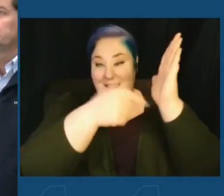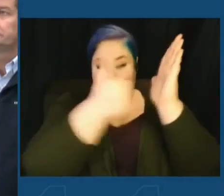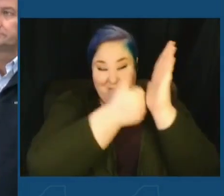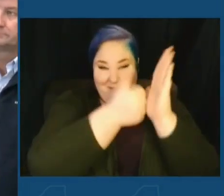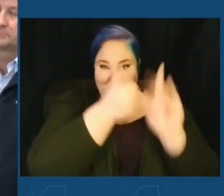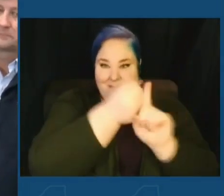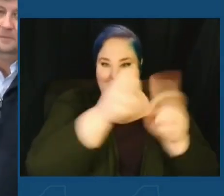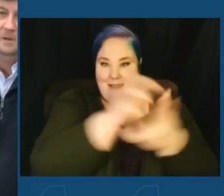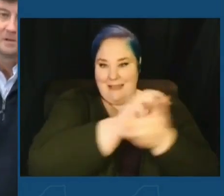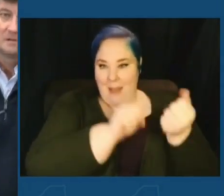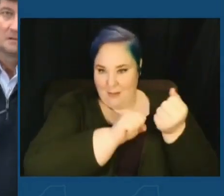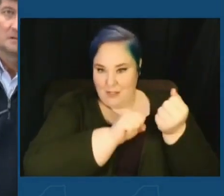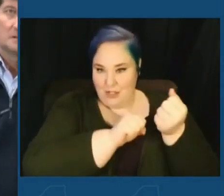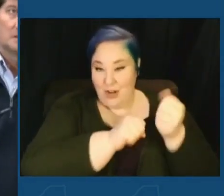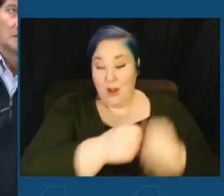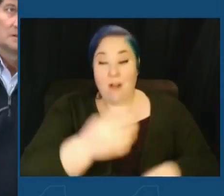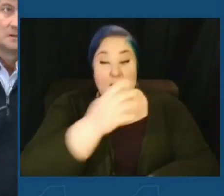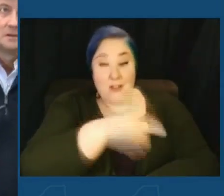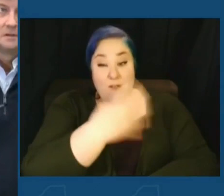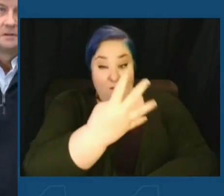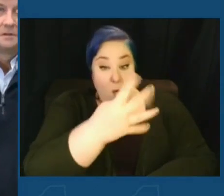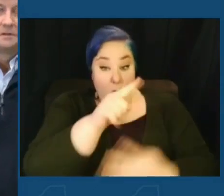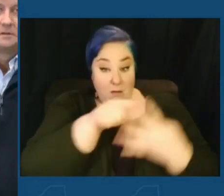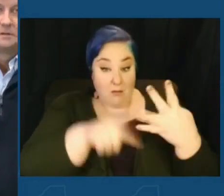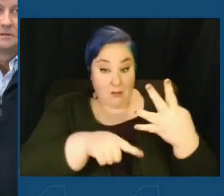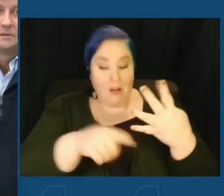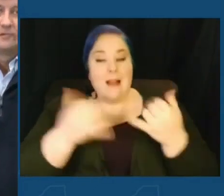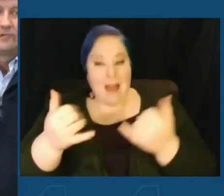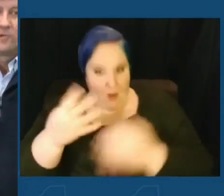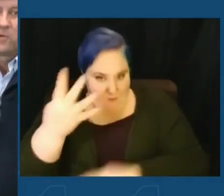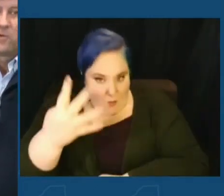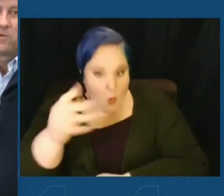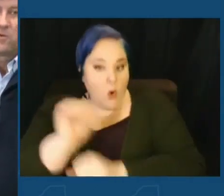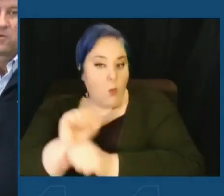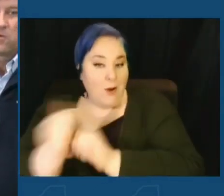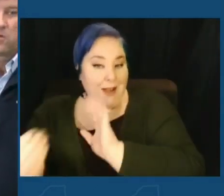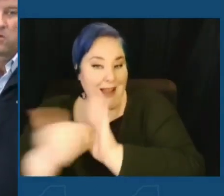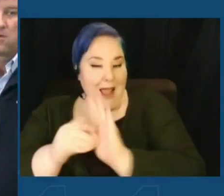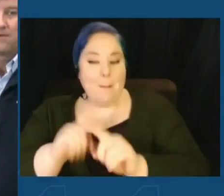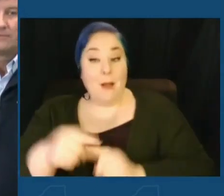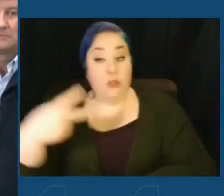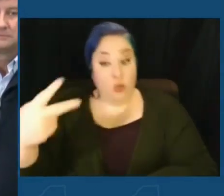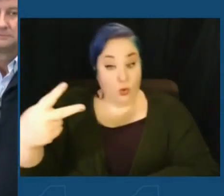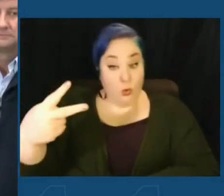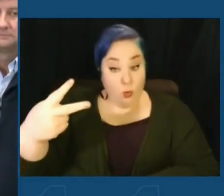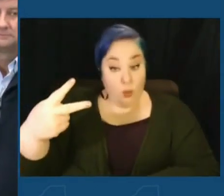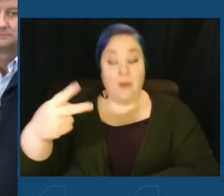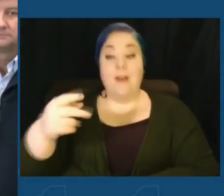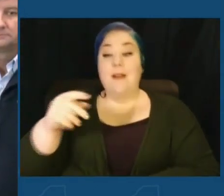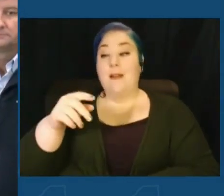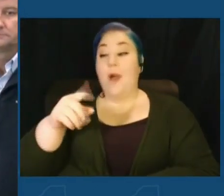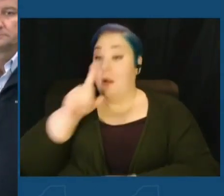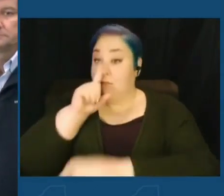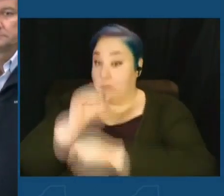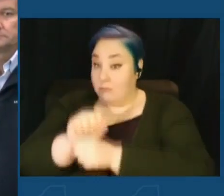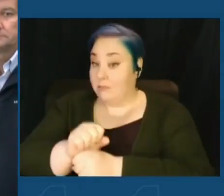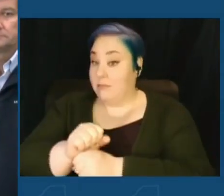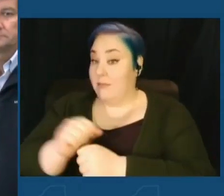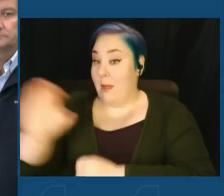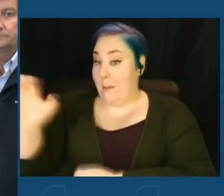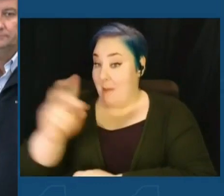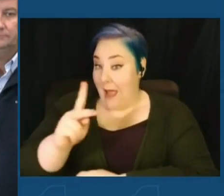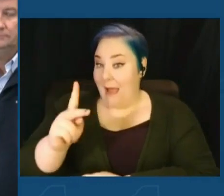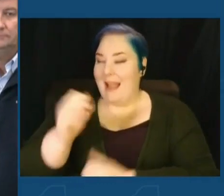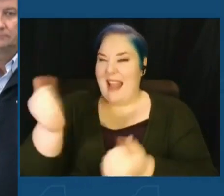Of those four, all four are fully re-energized. Two are not only re-energized, but all of the distribution circuitry is